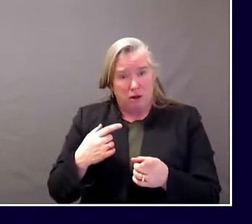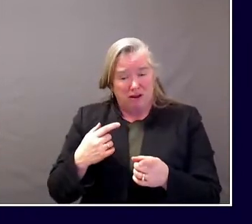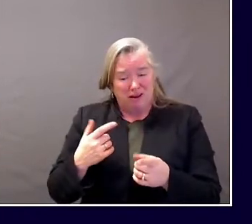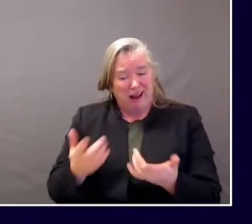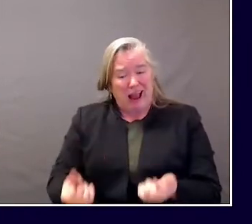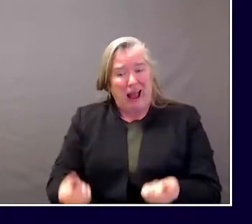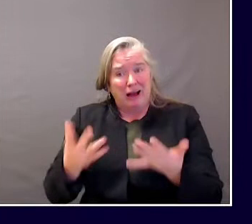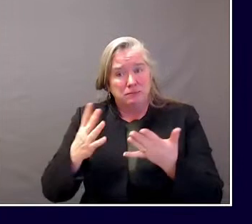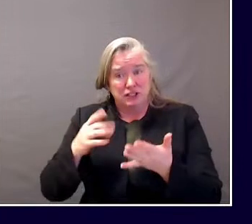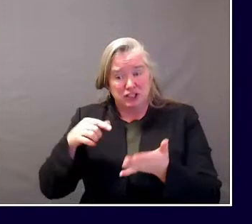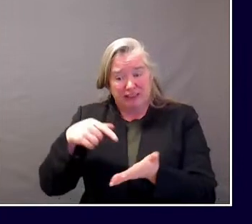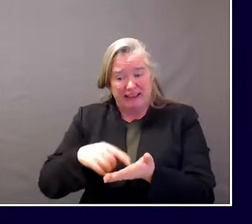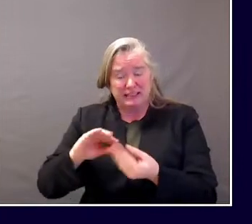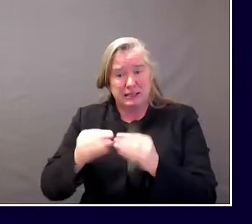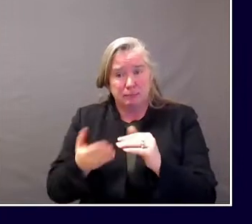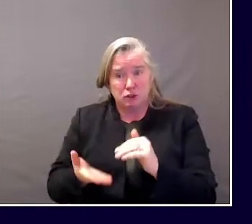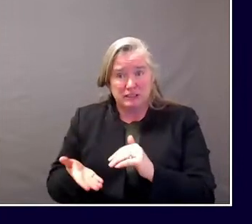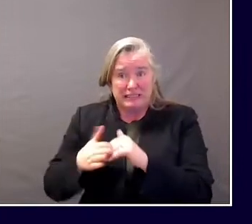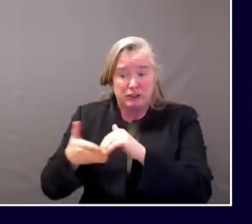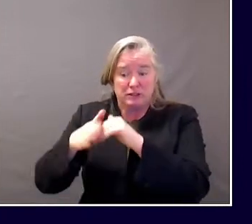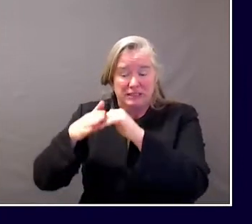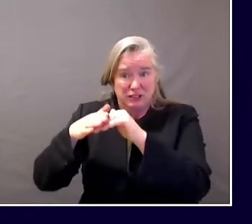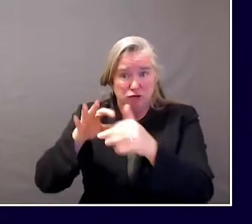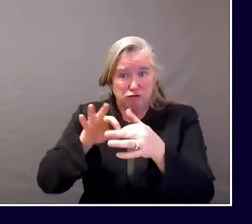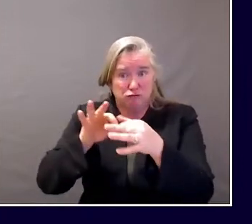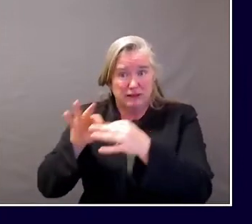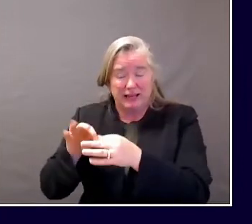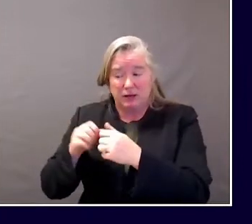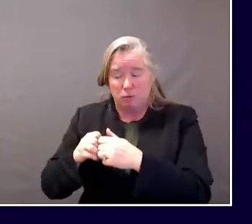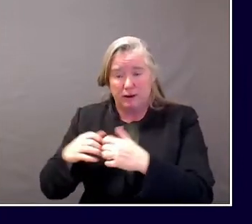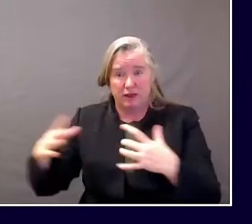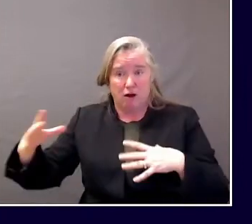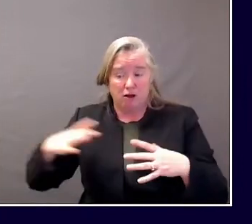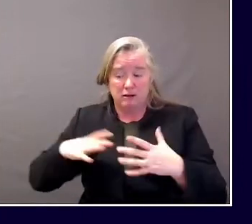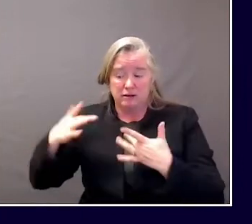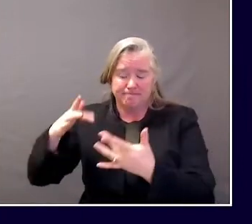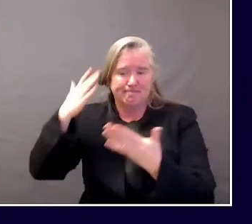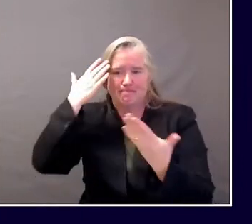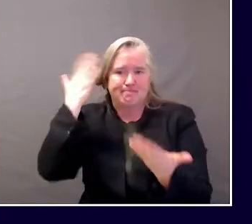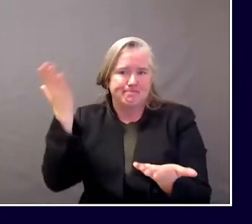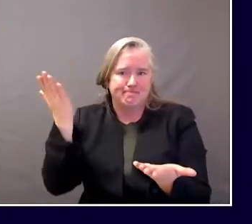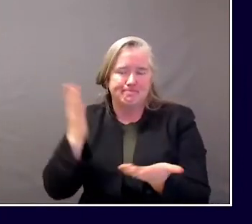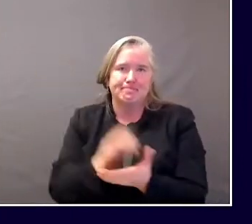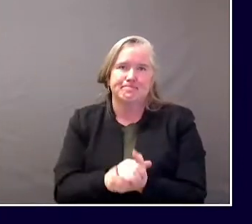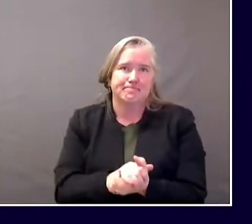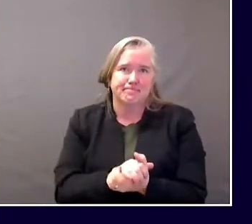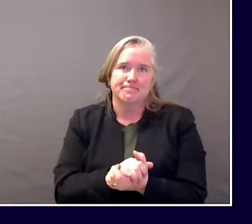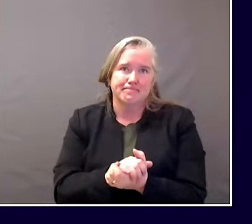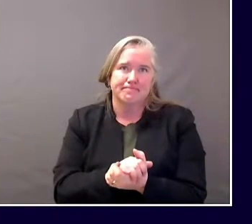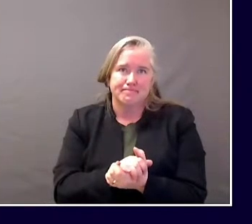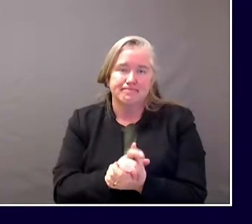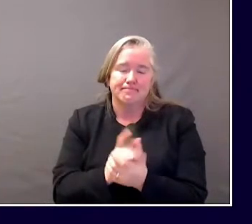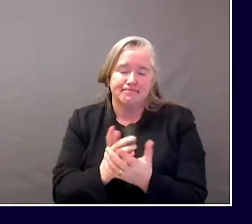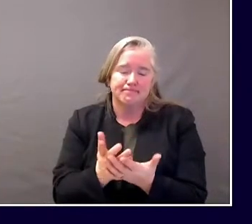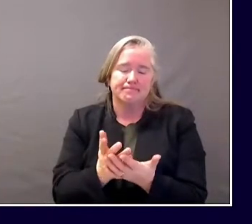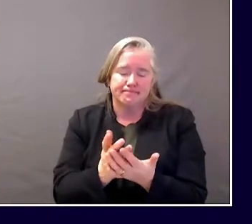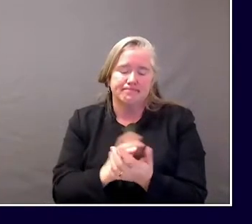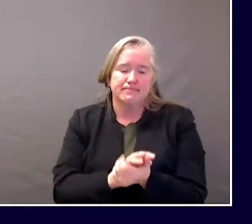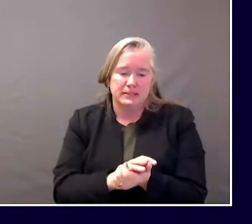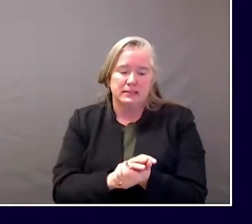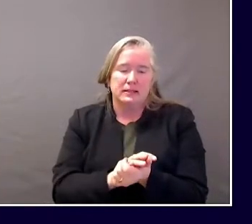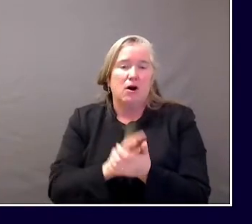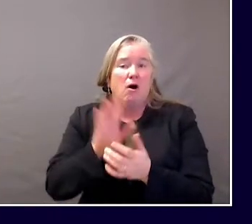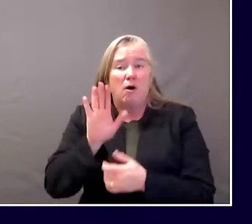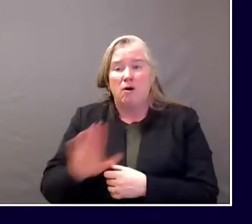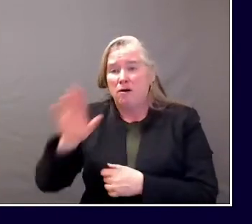this increase is related to any specific holiday travel. It comes at a time when cases